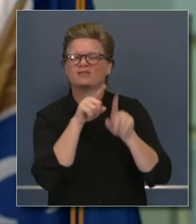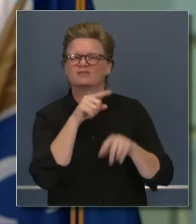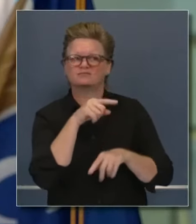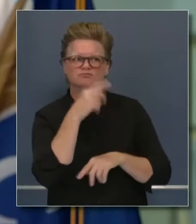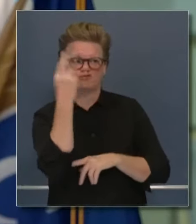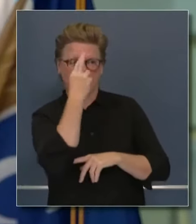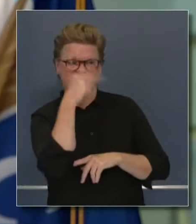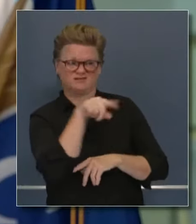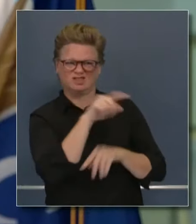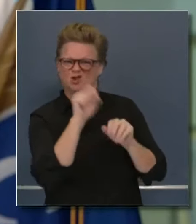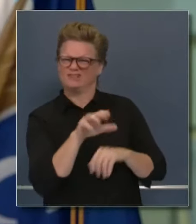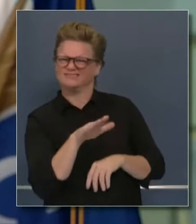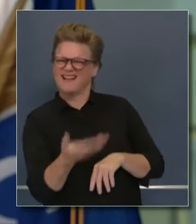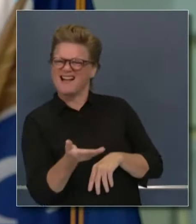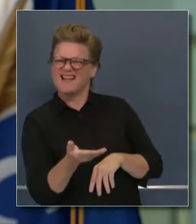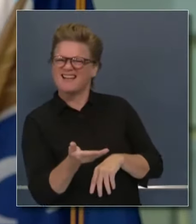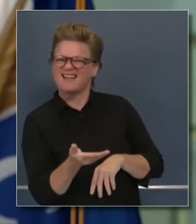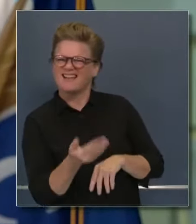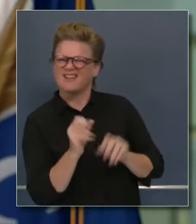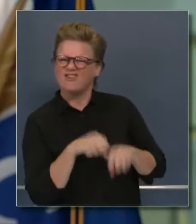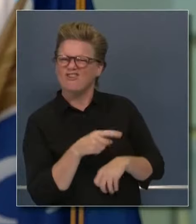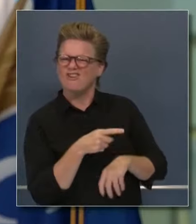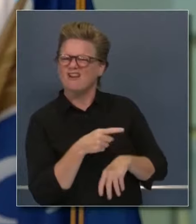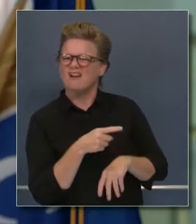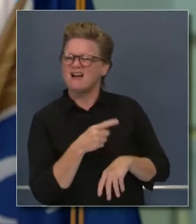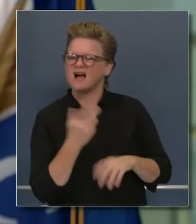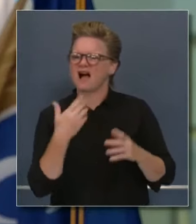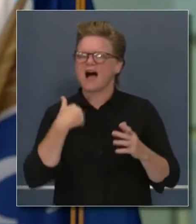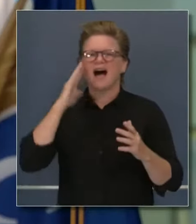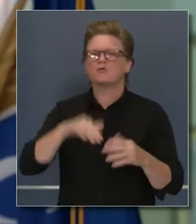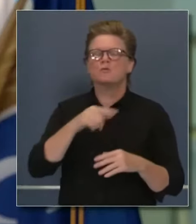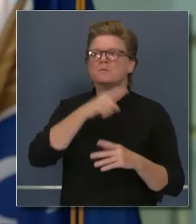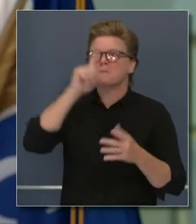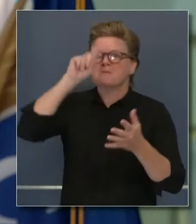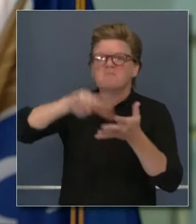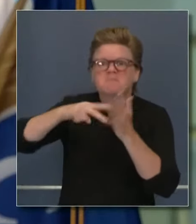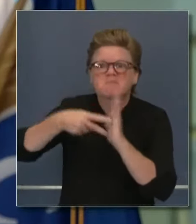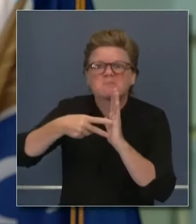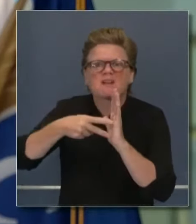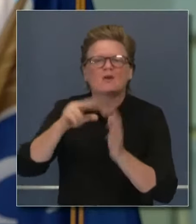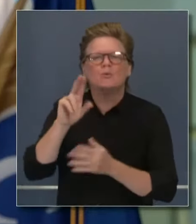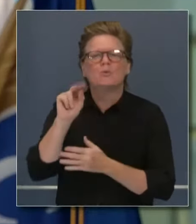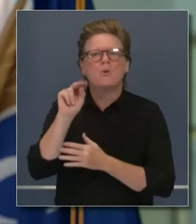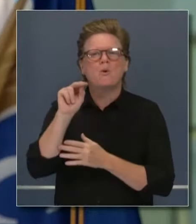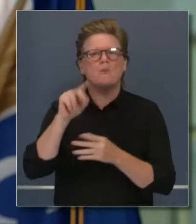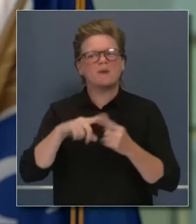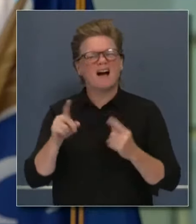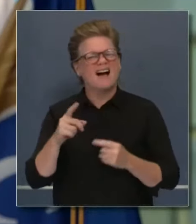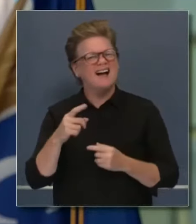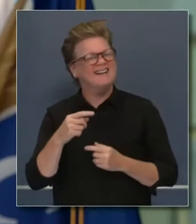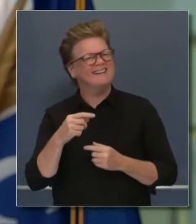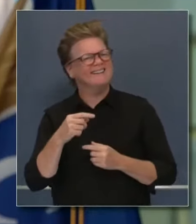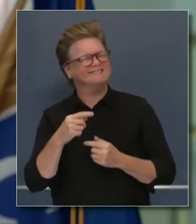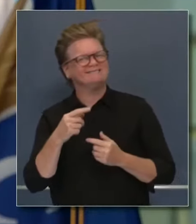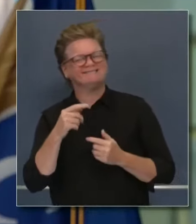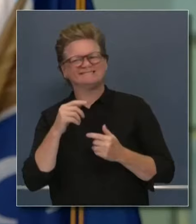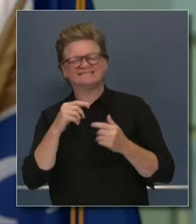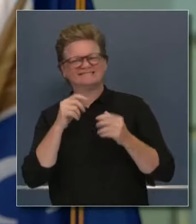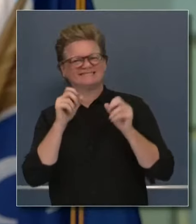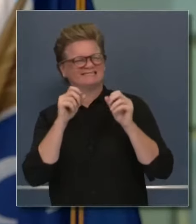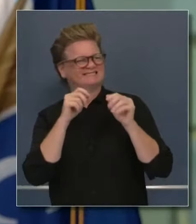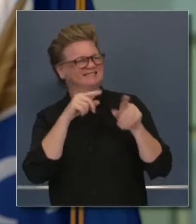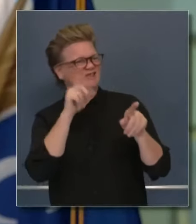of anyone that organizes these events, but it may be the outcome when you organize an event that grows larger than